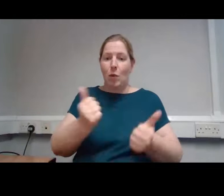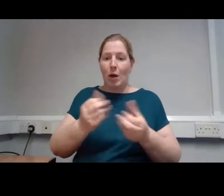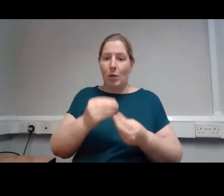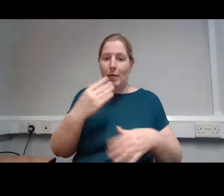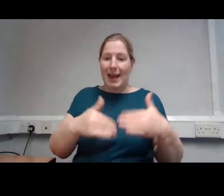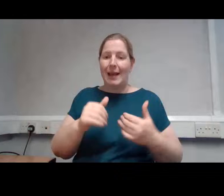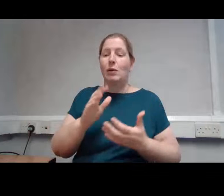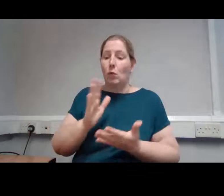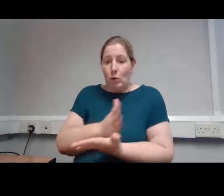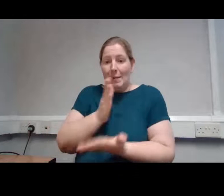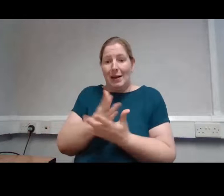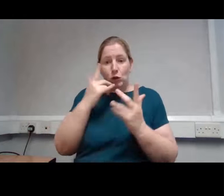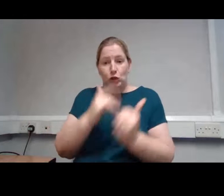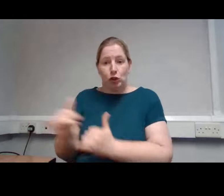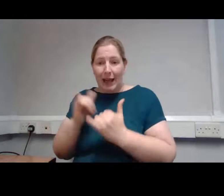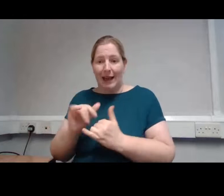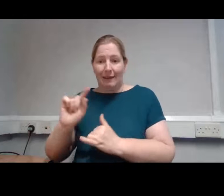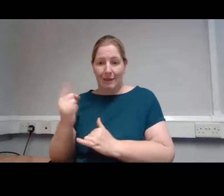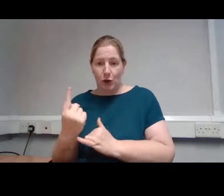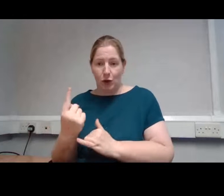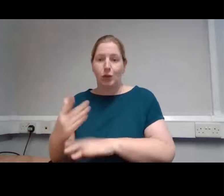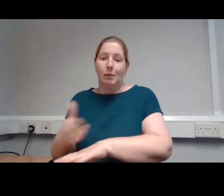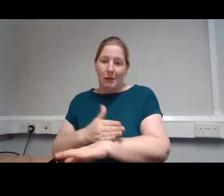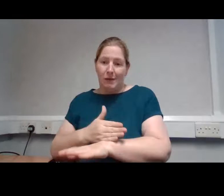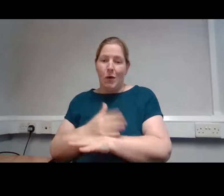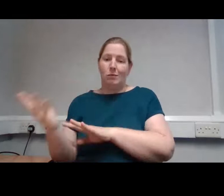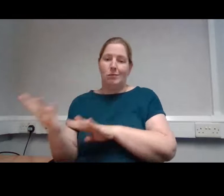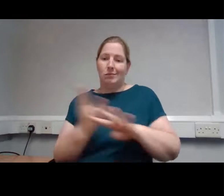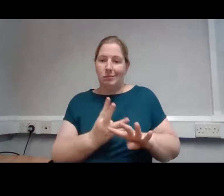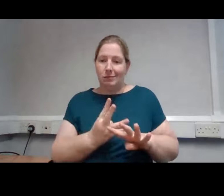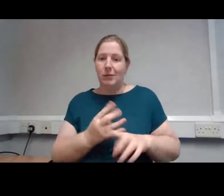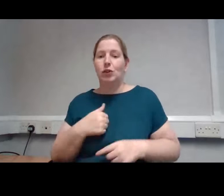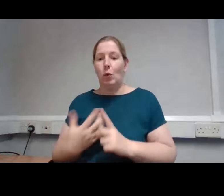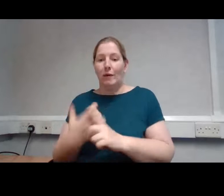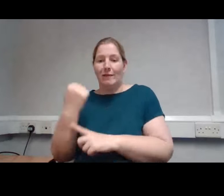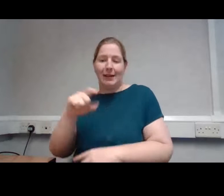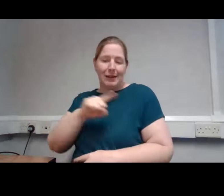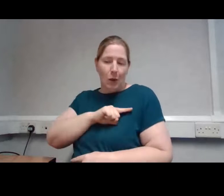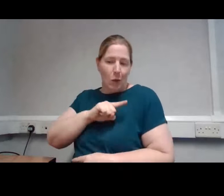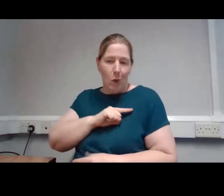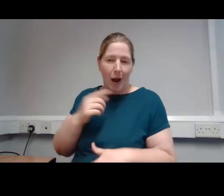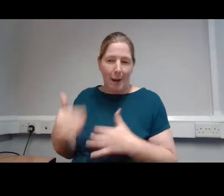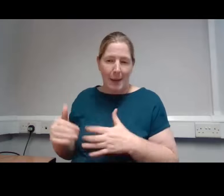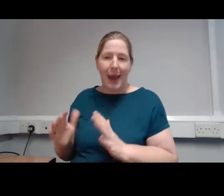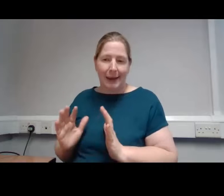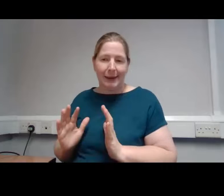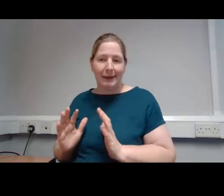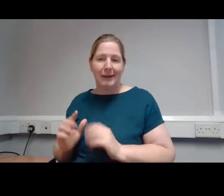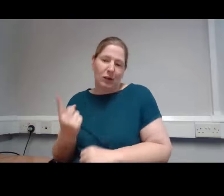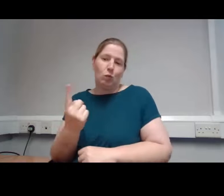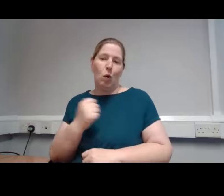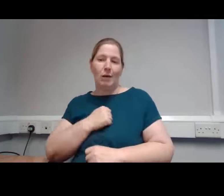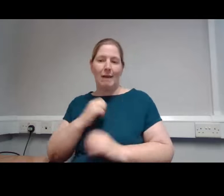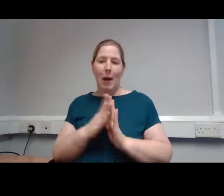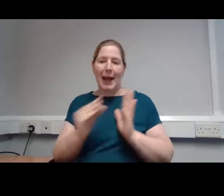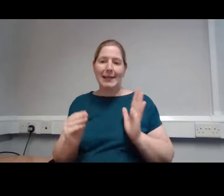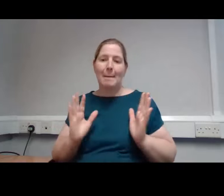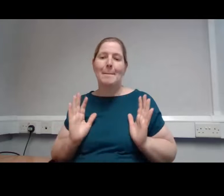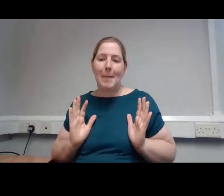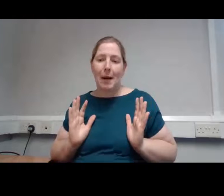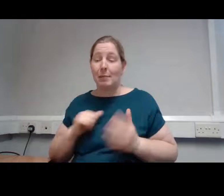so that we make sure that we're covering finding out the cause of pain. That's just with regards to one of our models, but